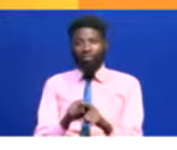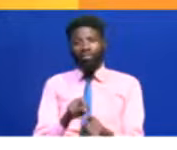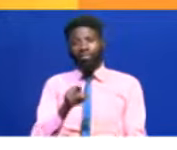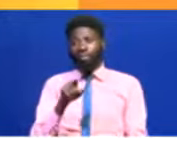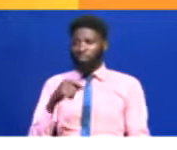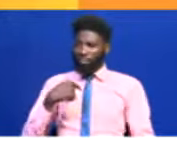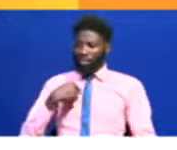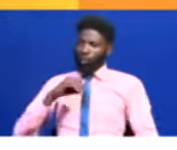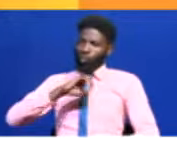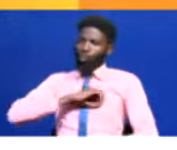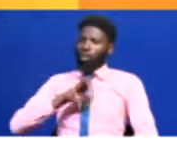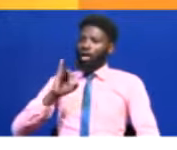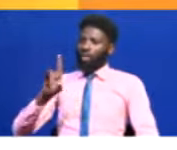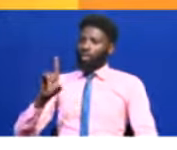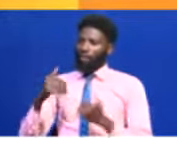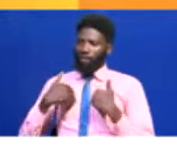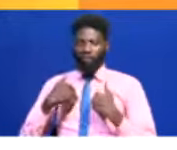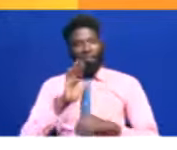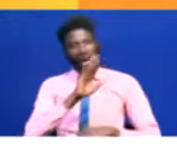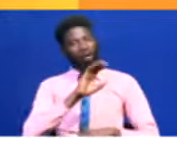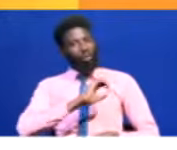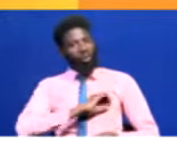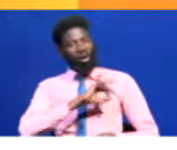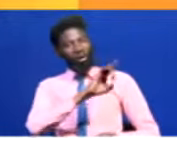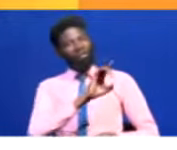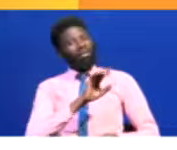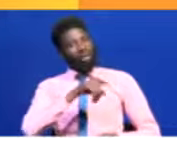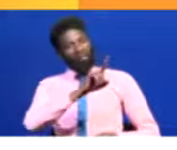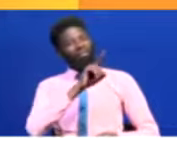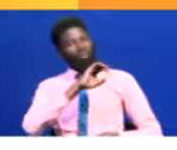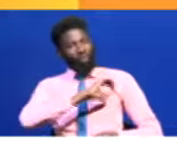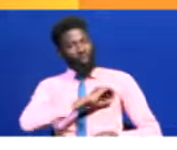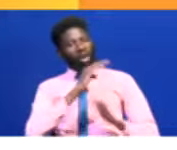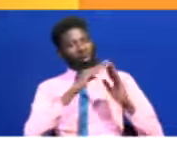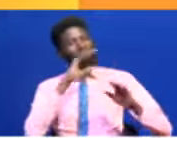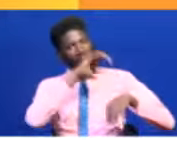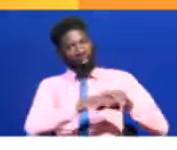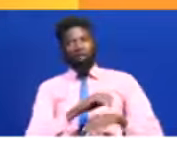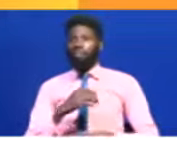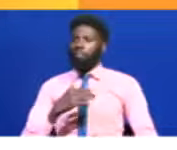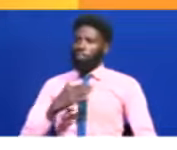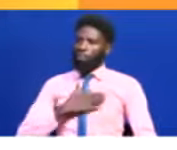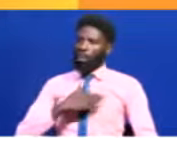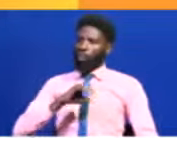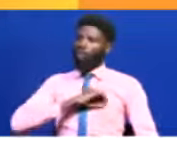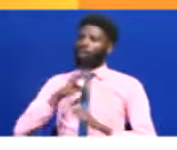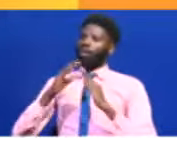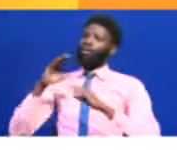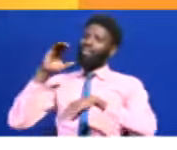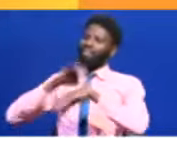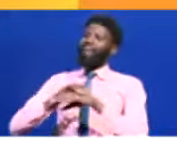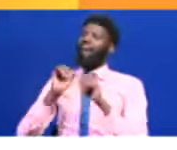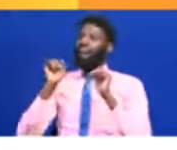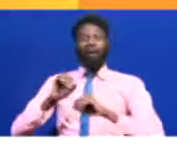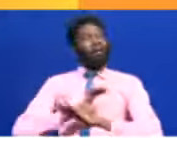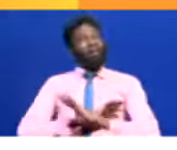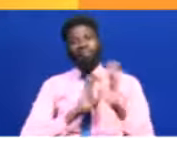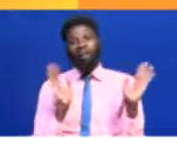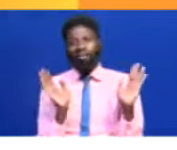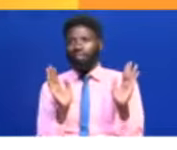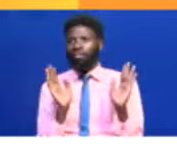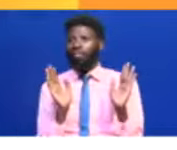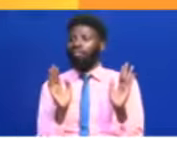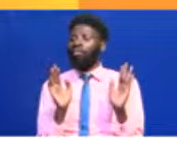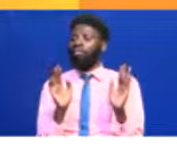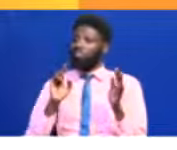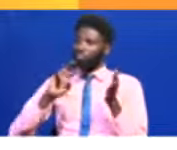I have my ID, you have your ID. Yes. You'll get your house, I'll get my house. So, that is the concept. That's the concept.